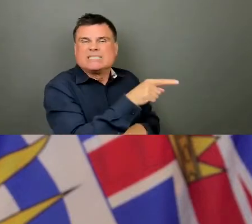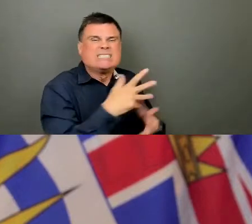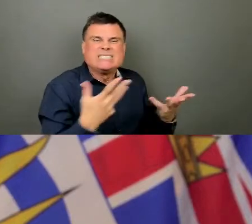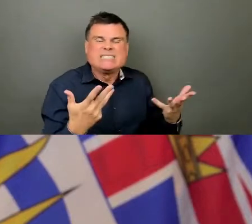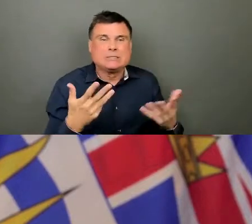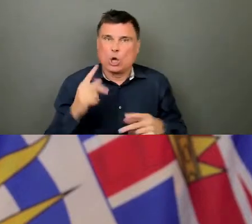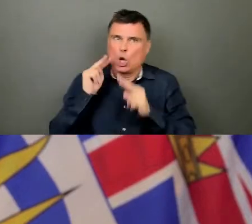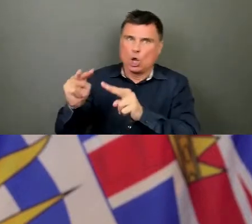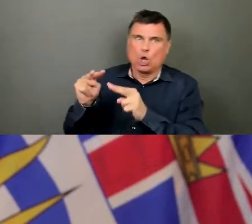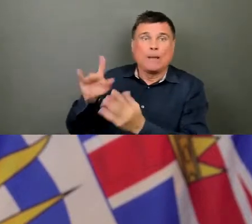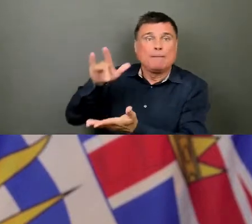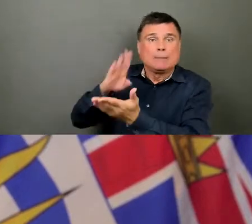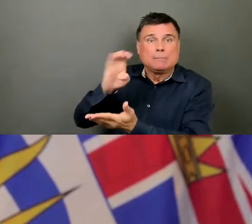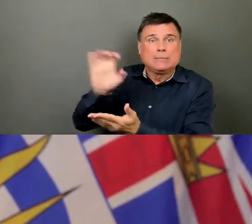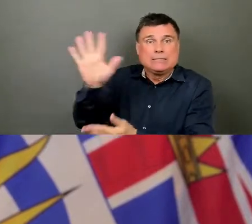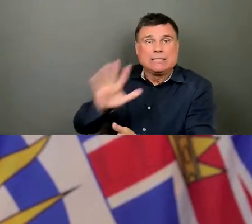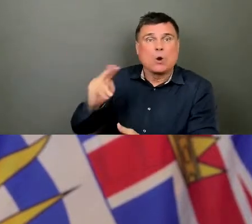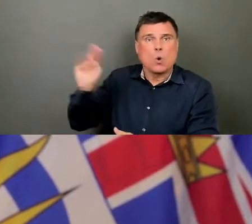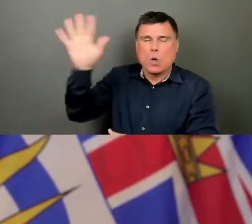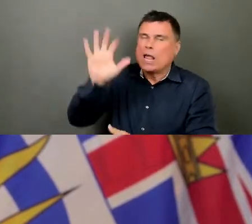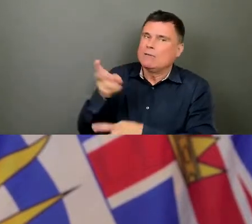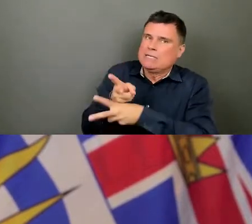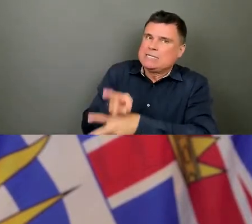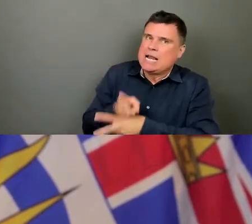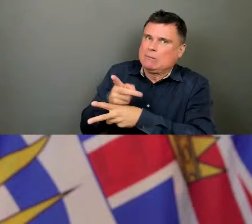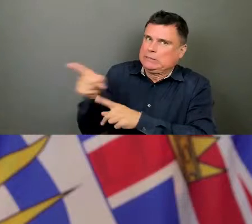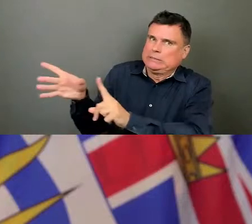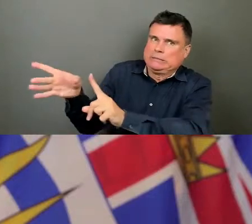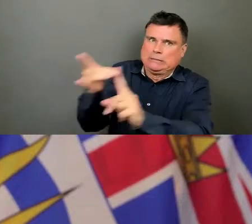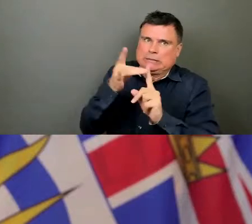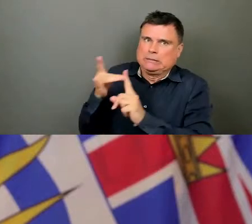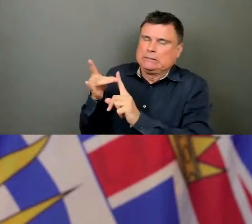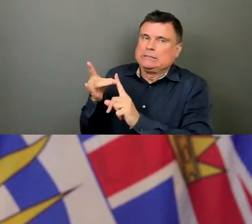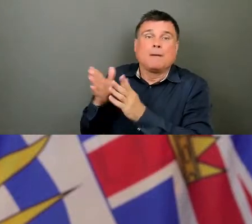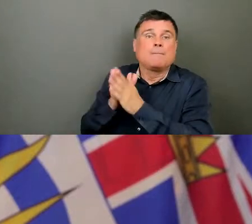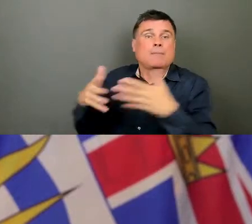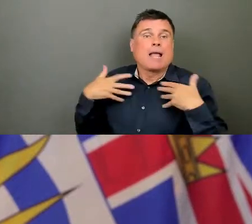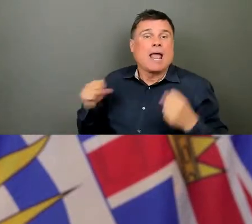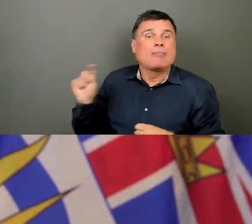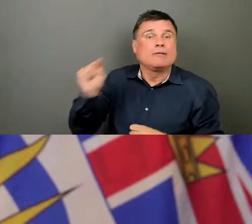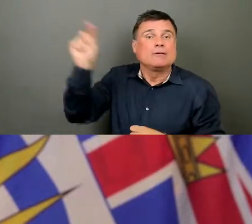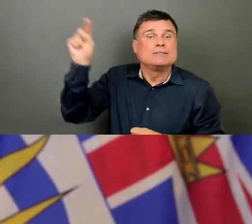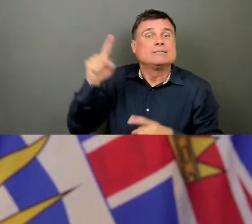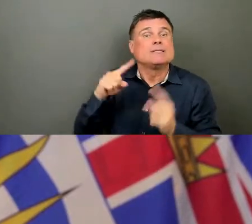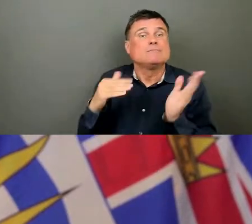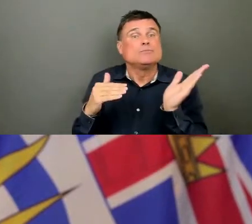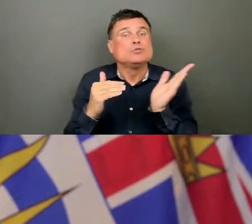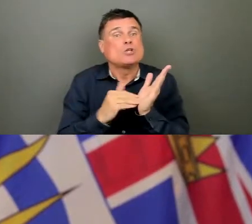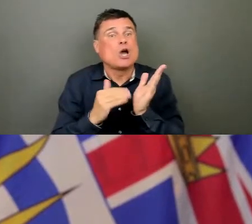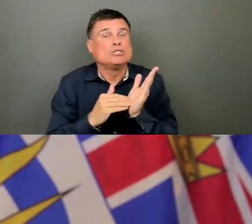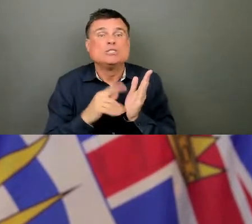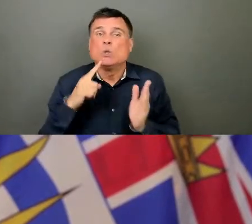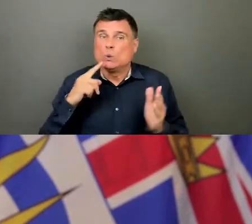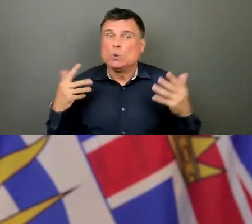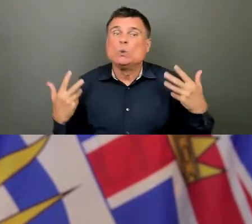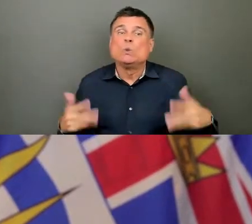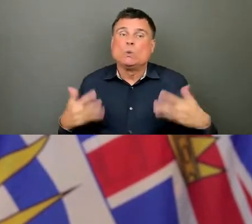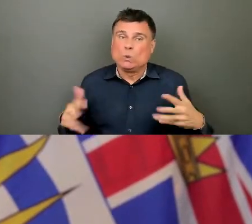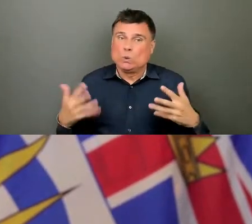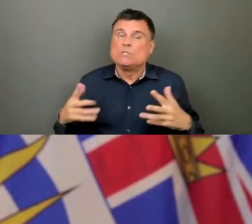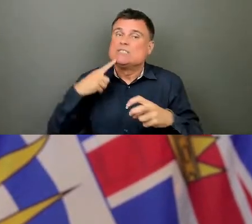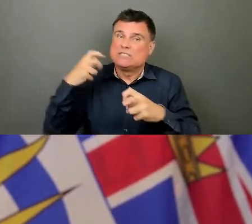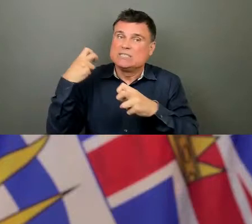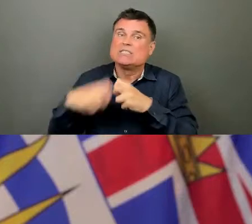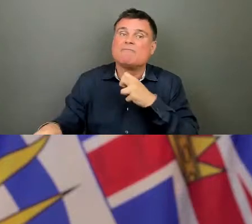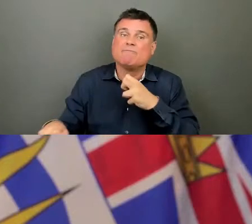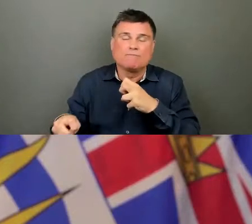health colleagues, so yes, it is straining our some of our case and contact management, but we are